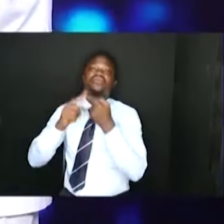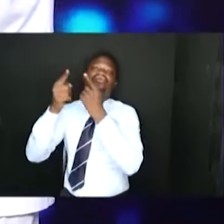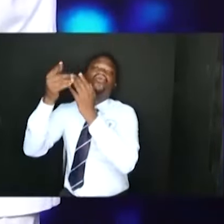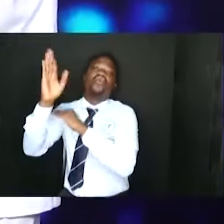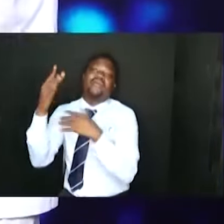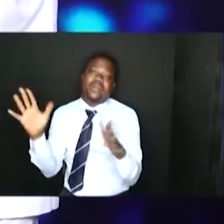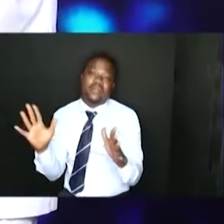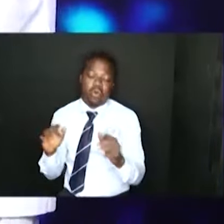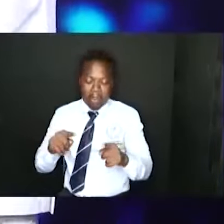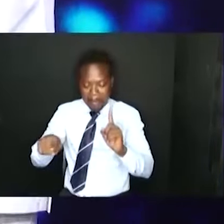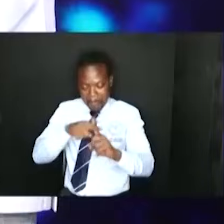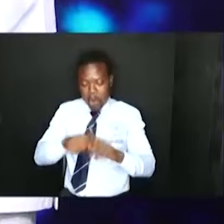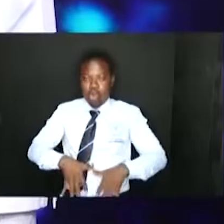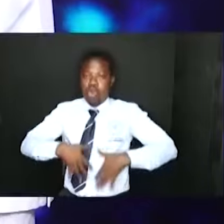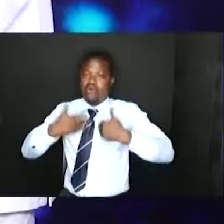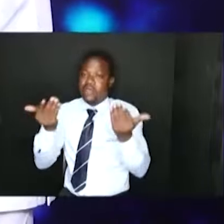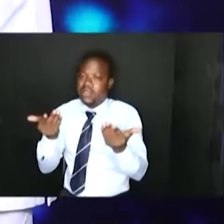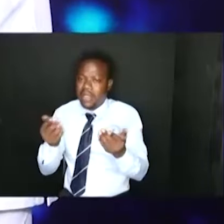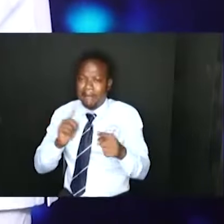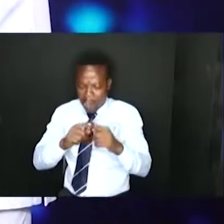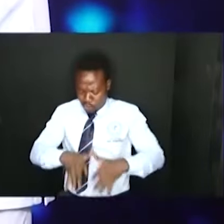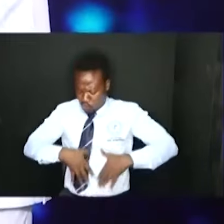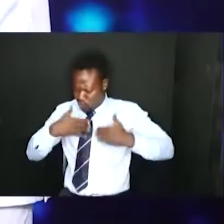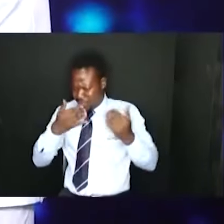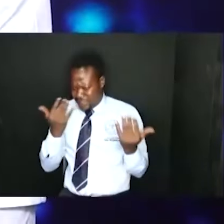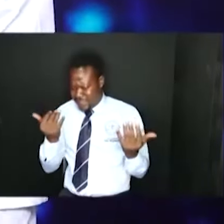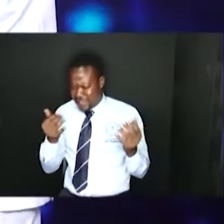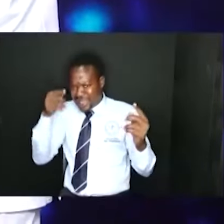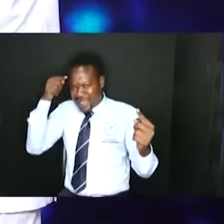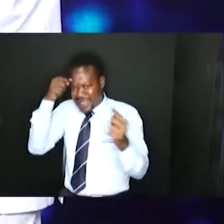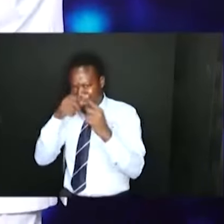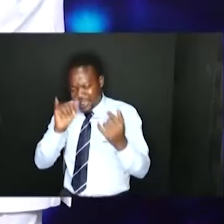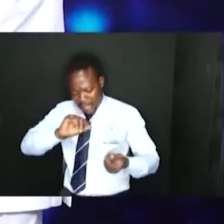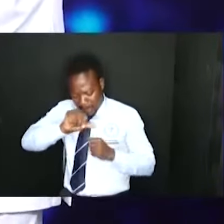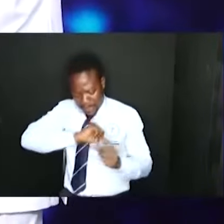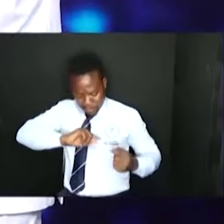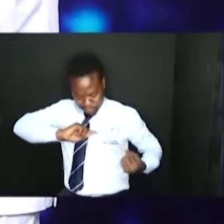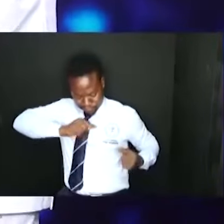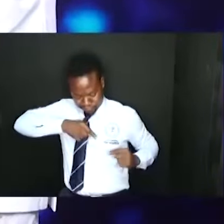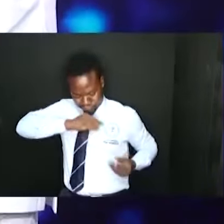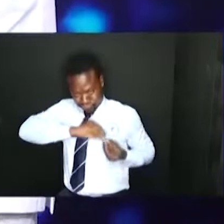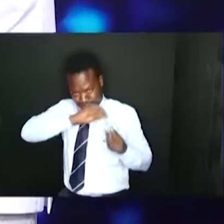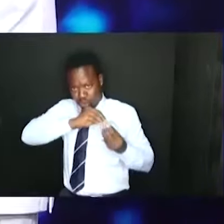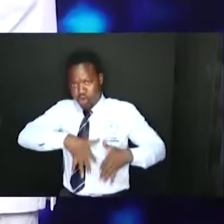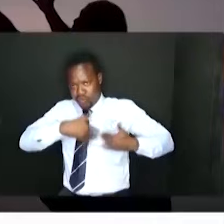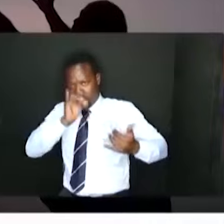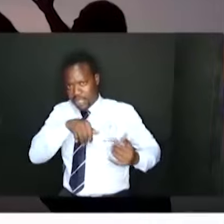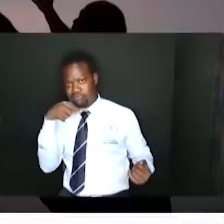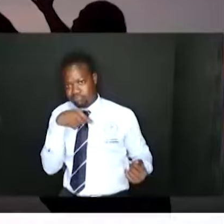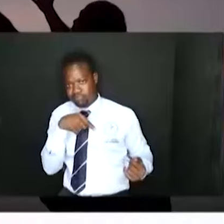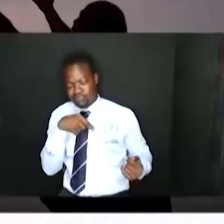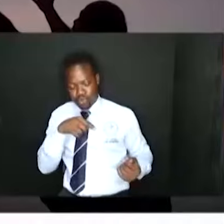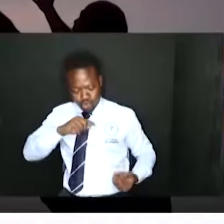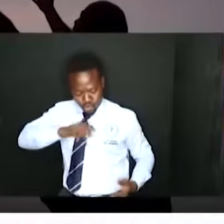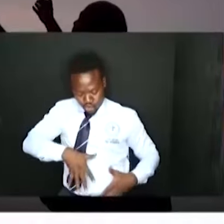or positive confession, but the confession in the context of the discussion of bitterness is this one. Yeah,